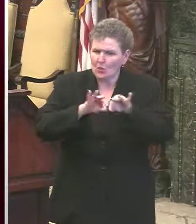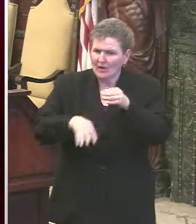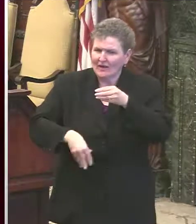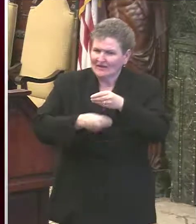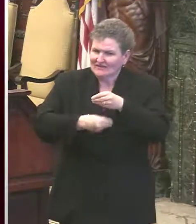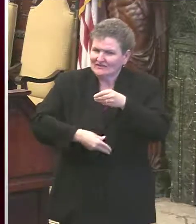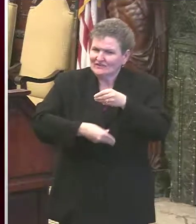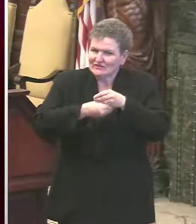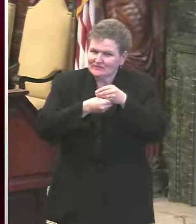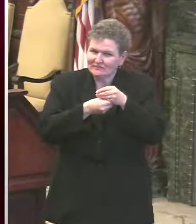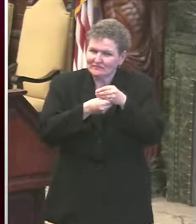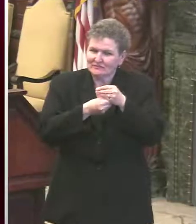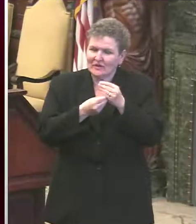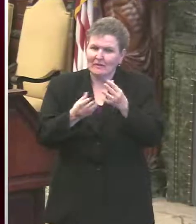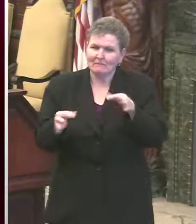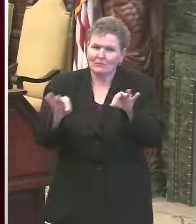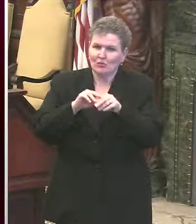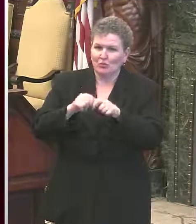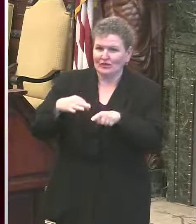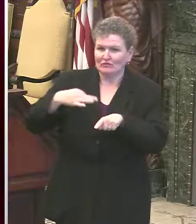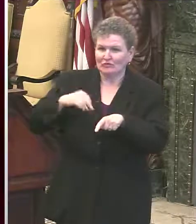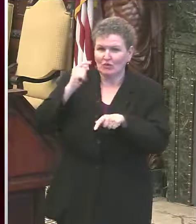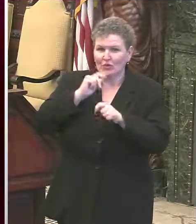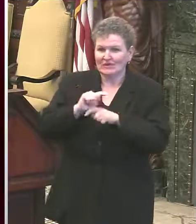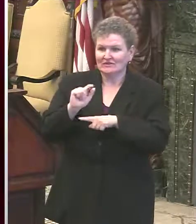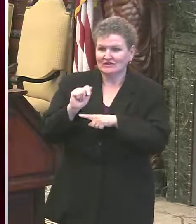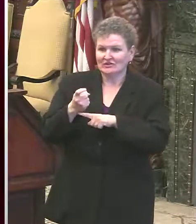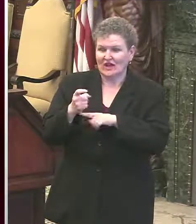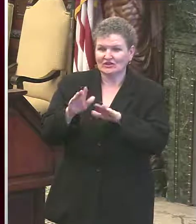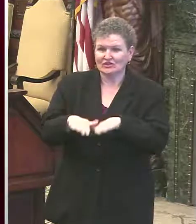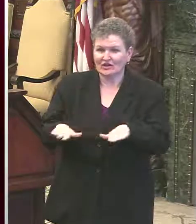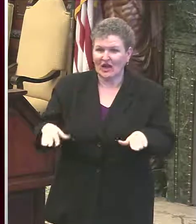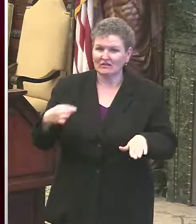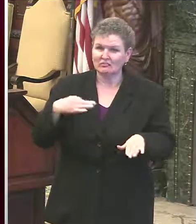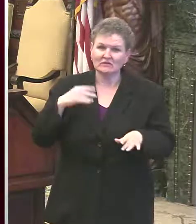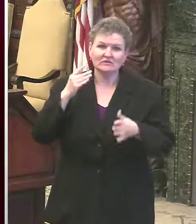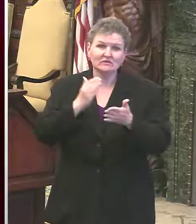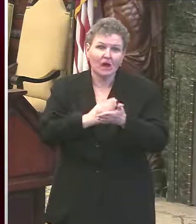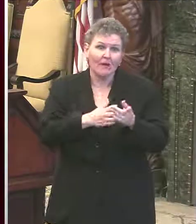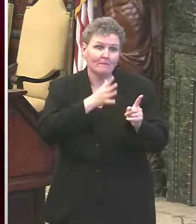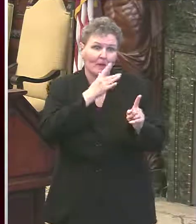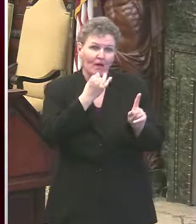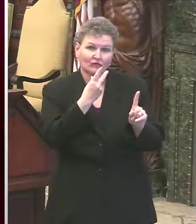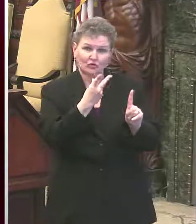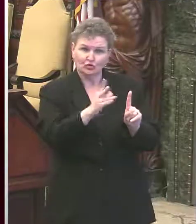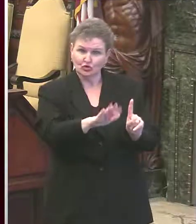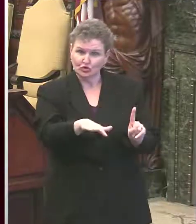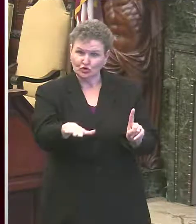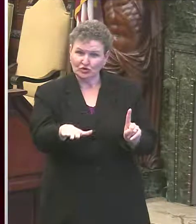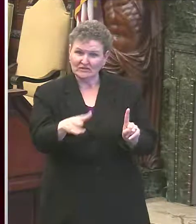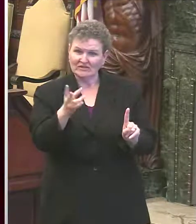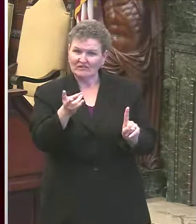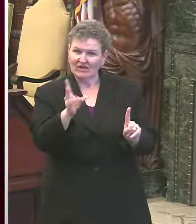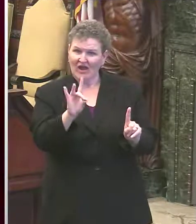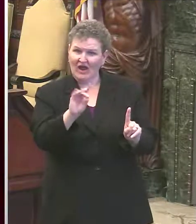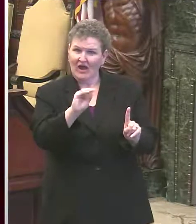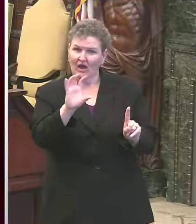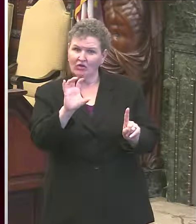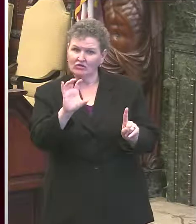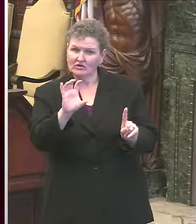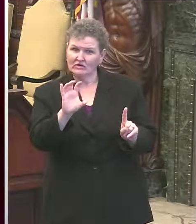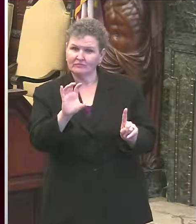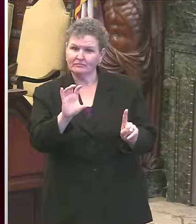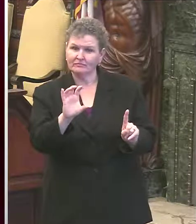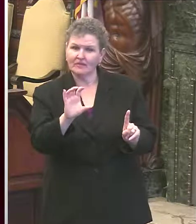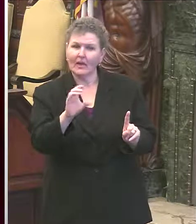crucial benefits like a child tax credit. For example, a mom with 2 young kids can get $7,800 this year when you combine the